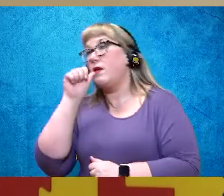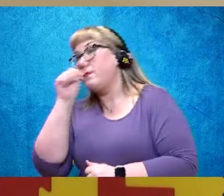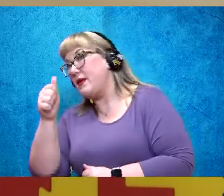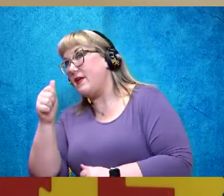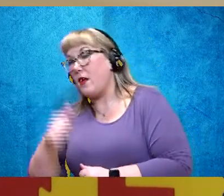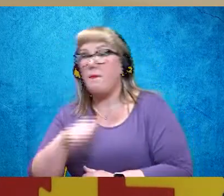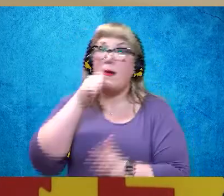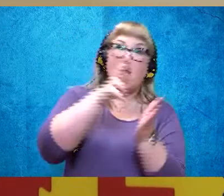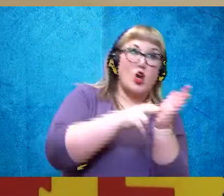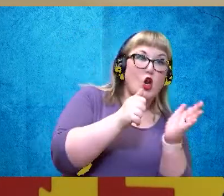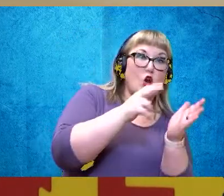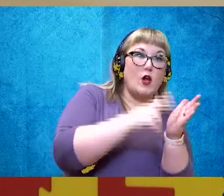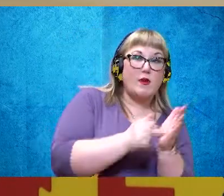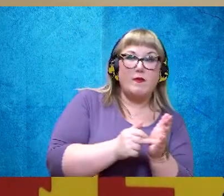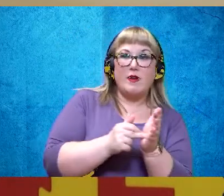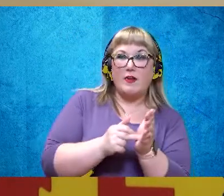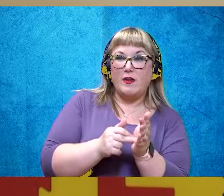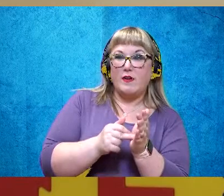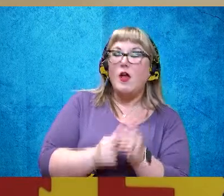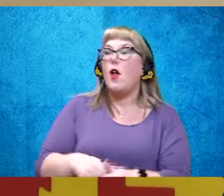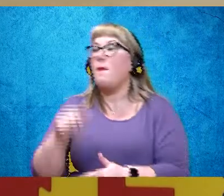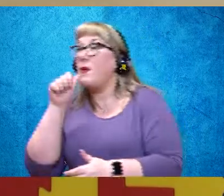Peanut, peanut butter, jelly.